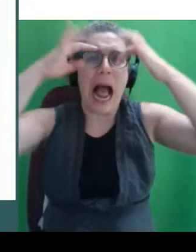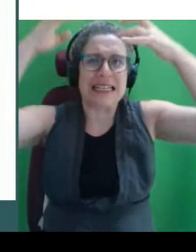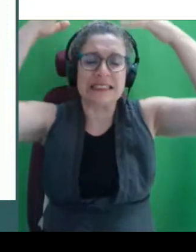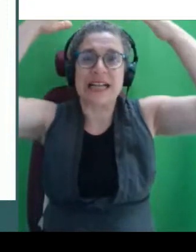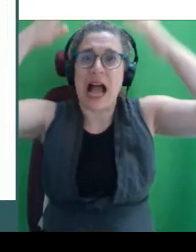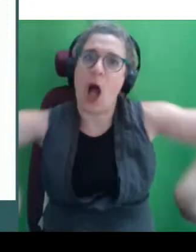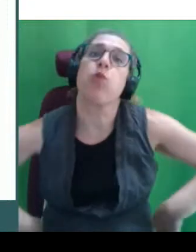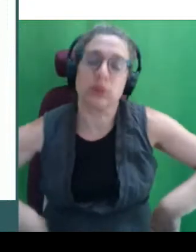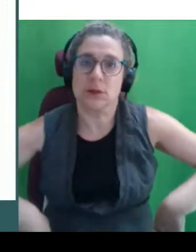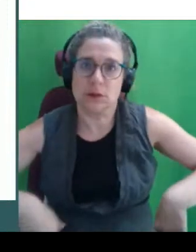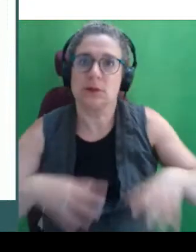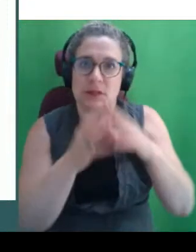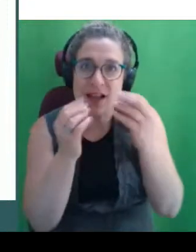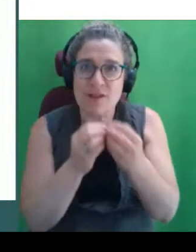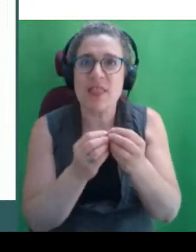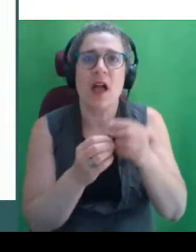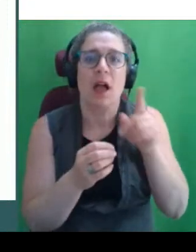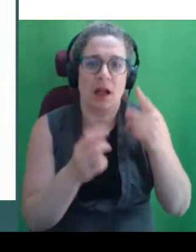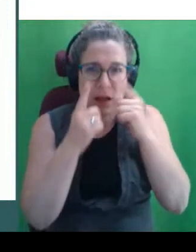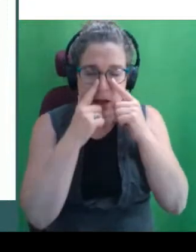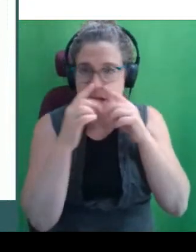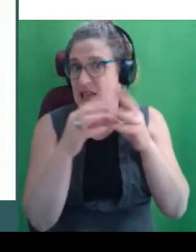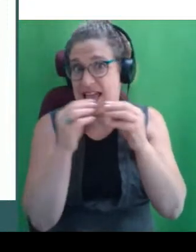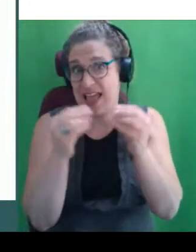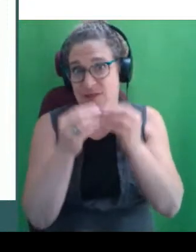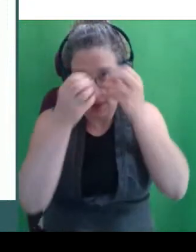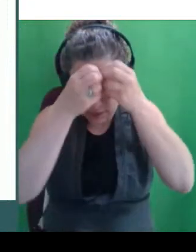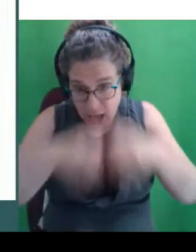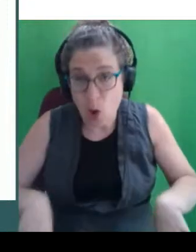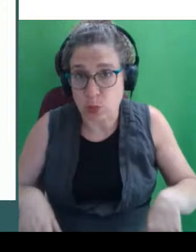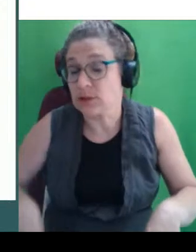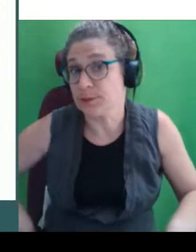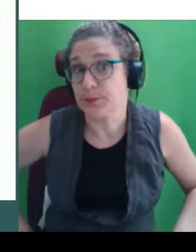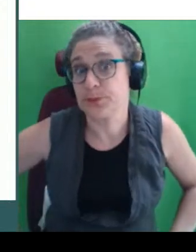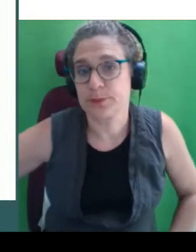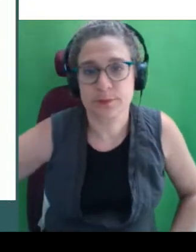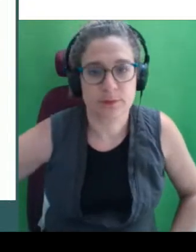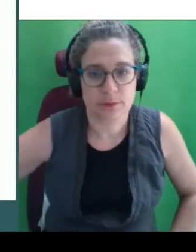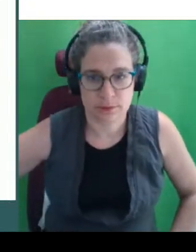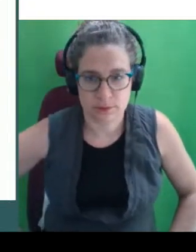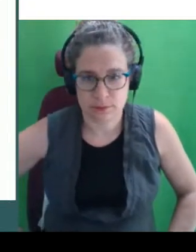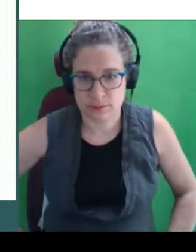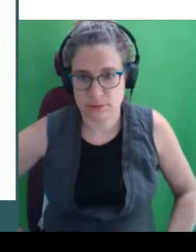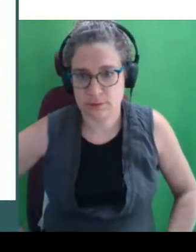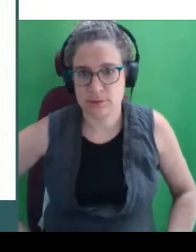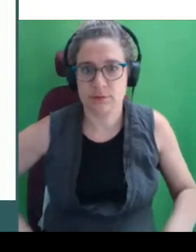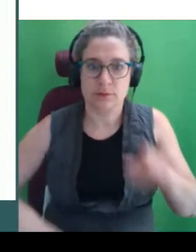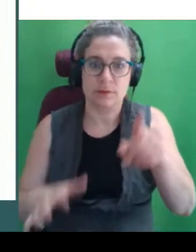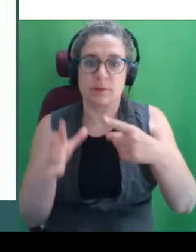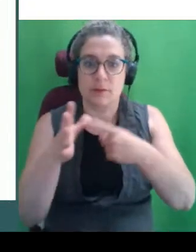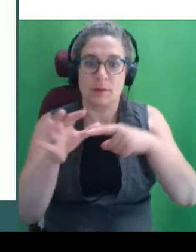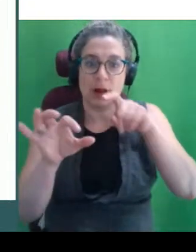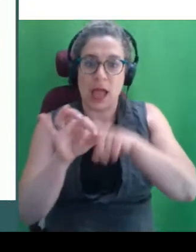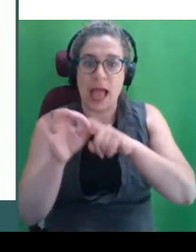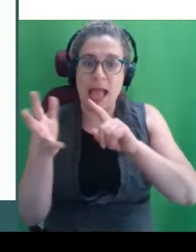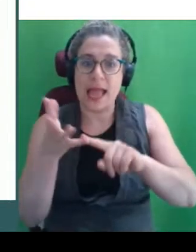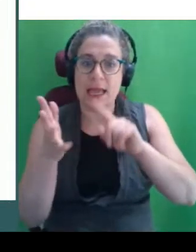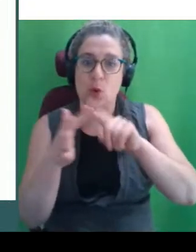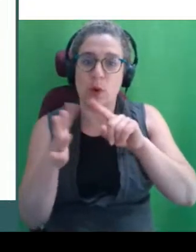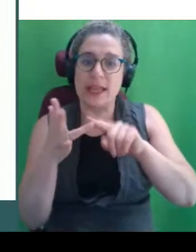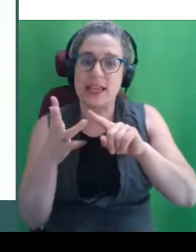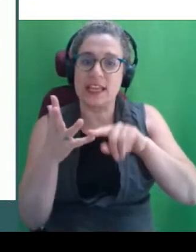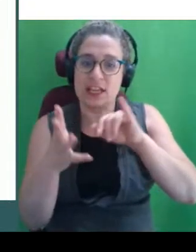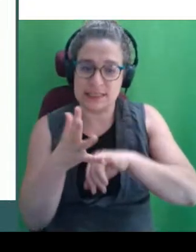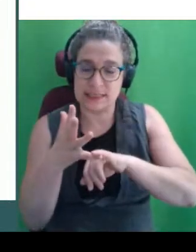and all the allergen, etc., out those nasal passages. Aqueous nasal steroid sprays, that's something